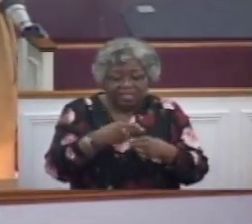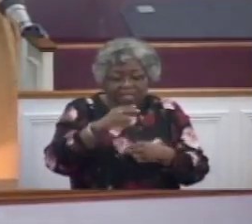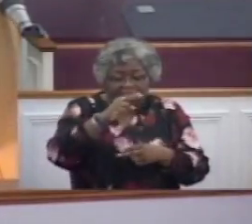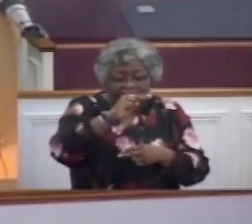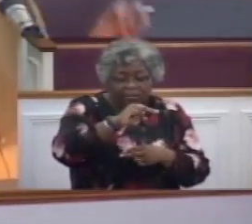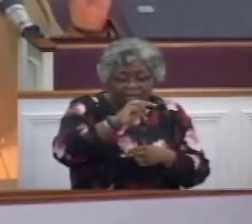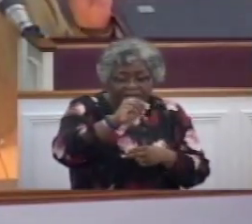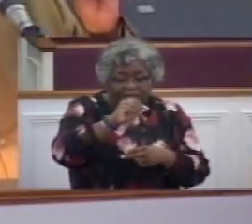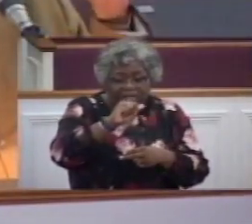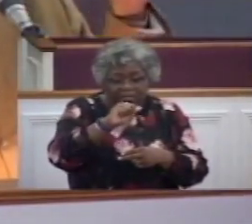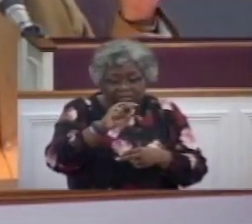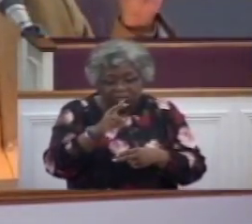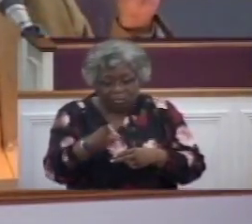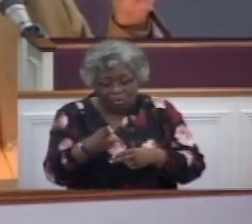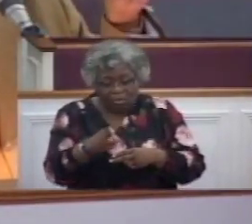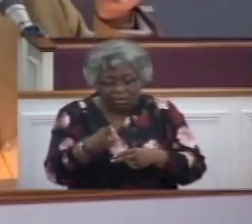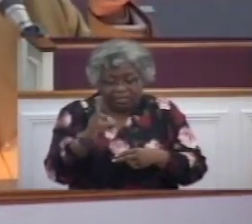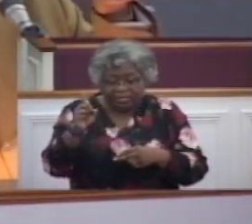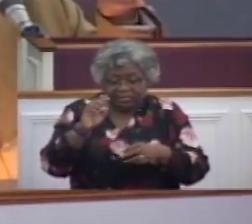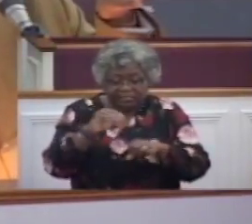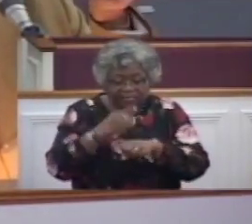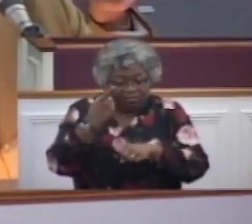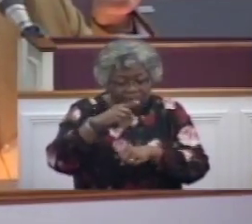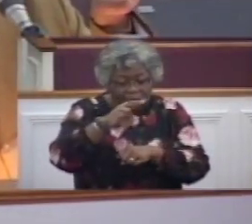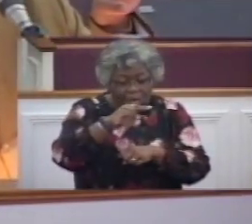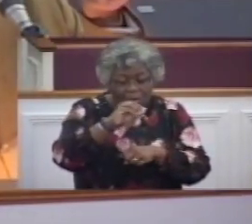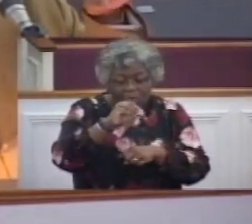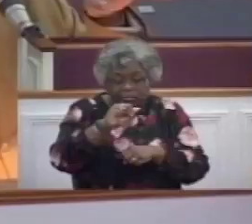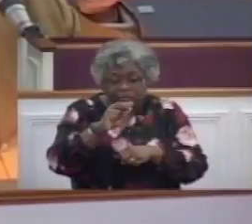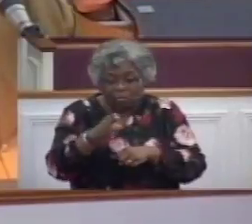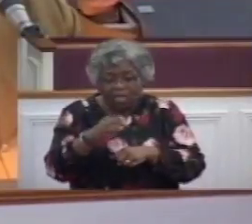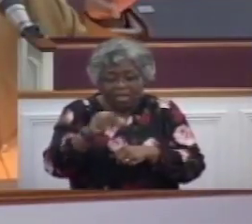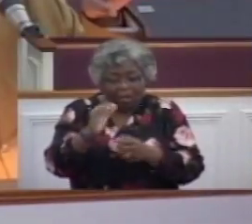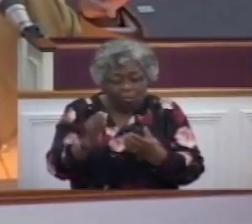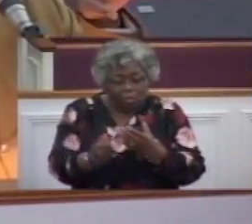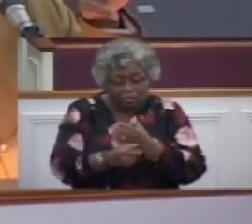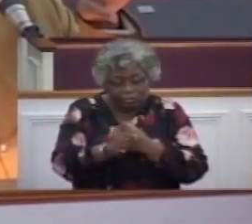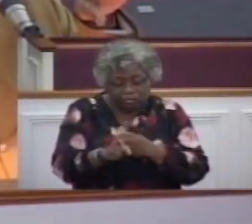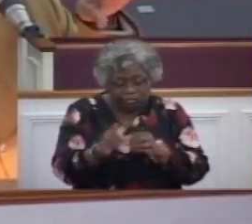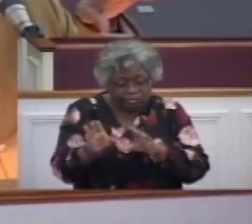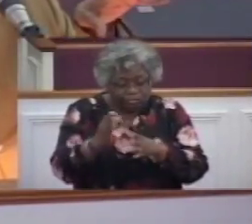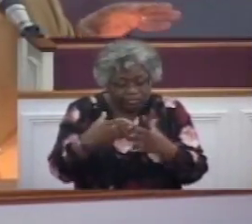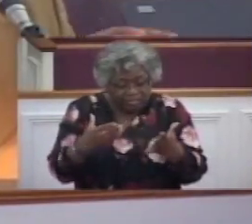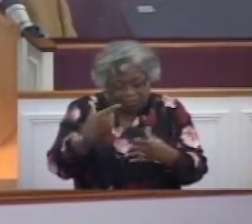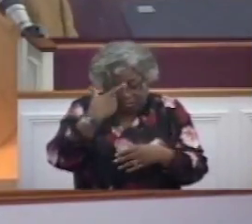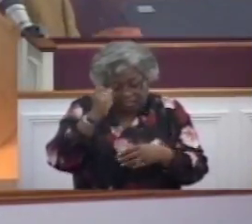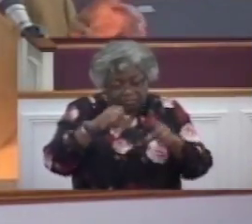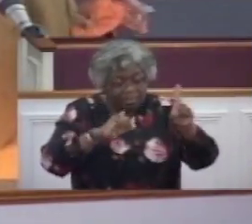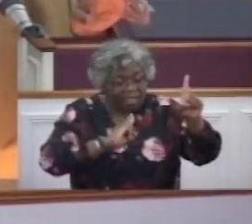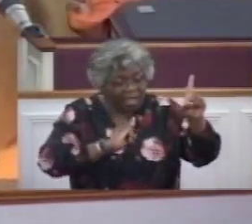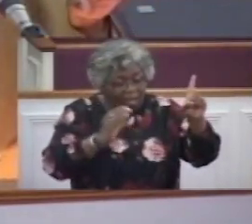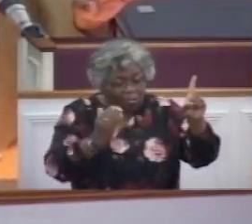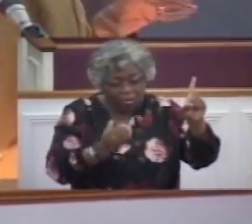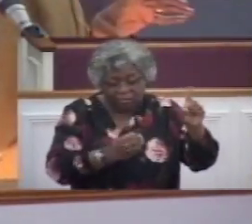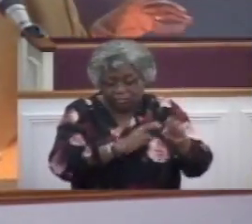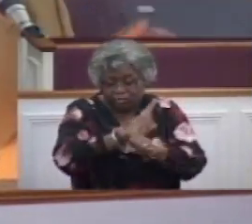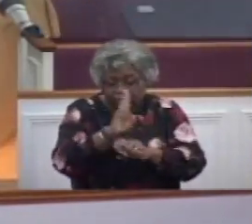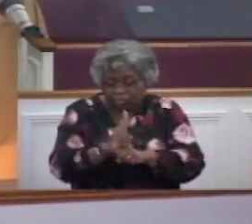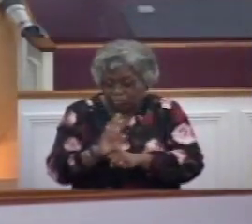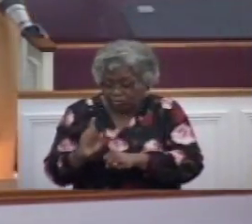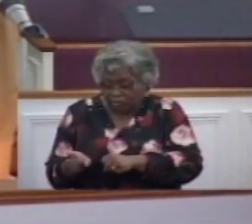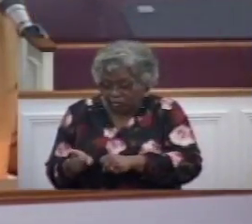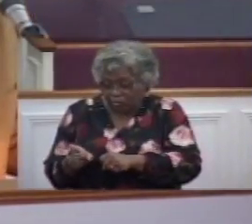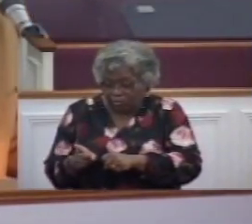Noah. He sent for Noah, and he told Noah, I want you to do something because I want to use you